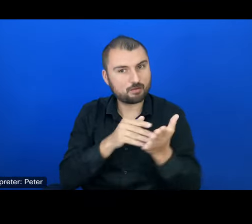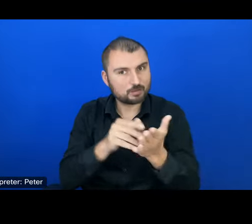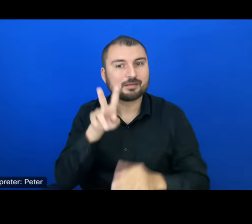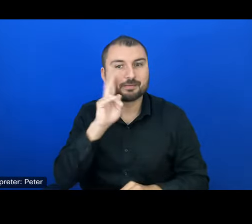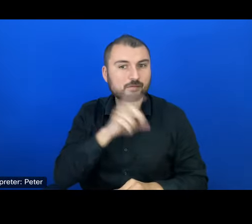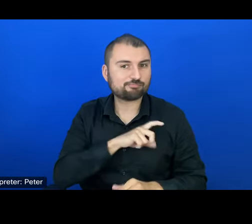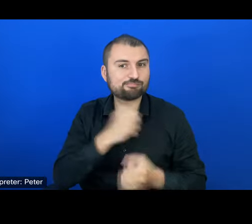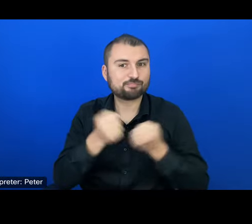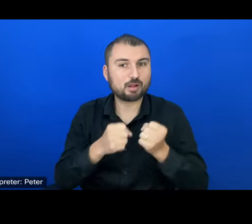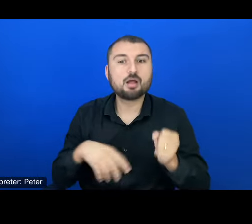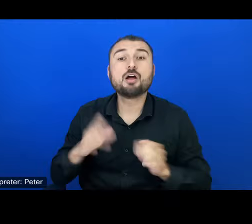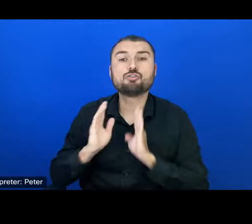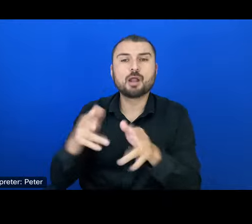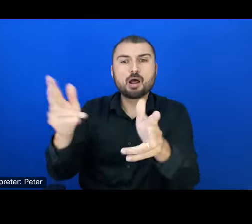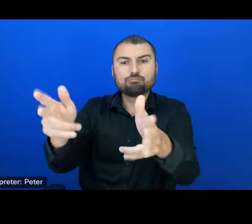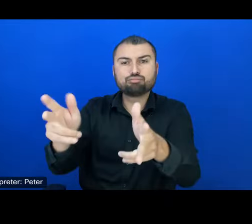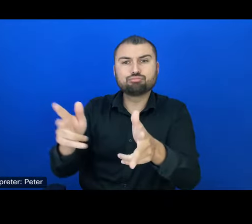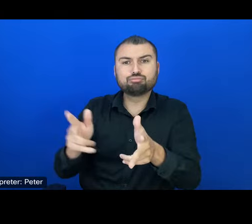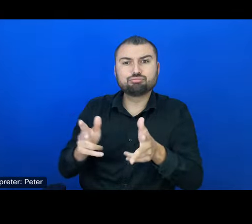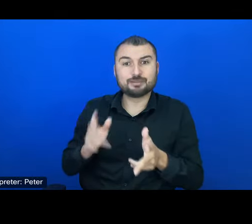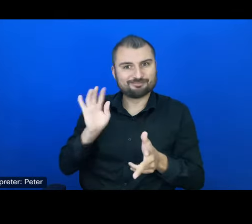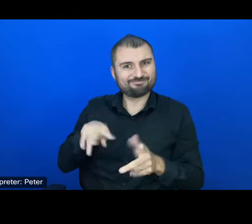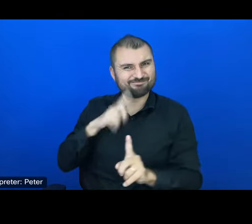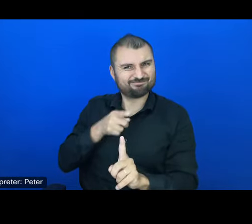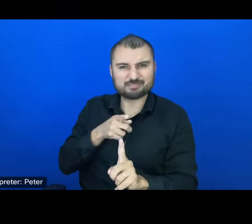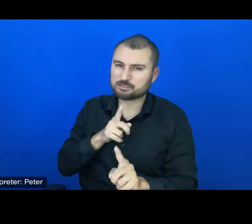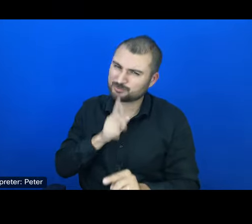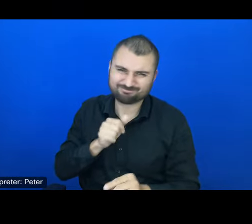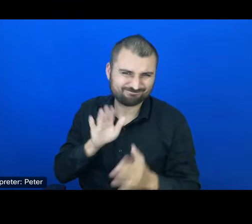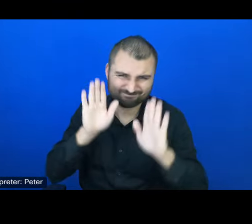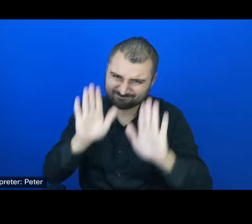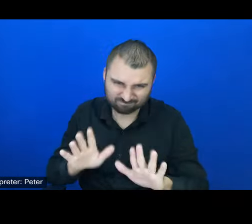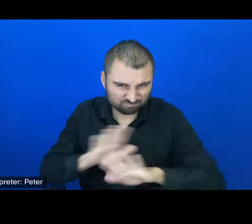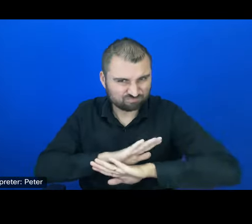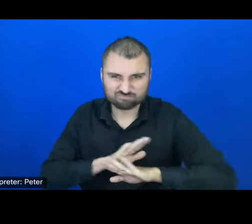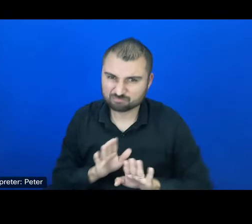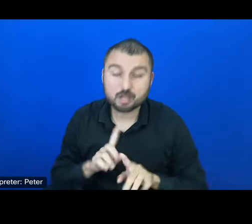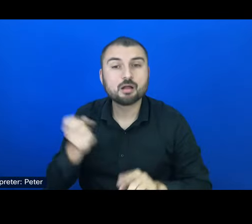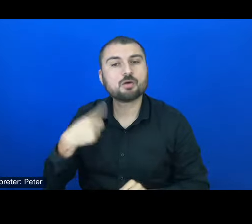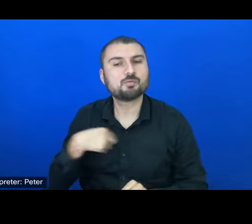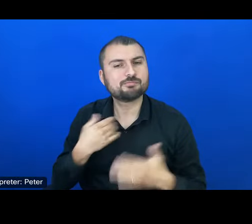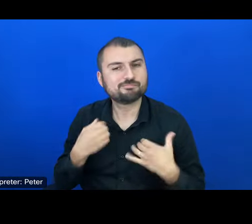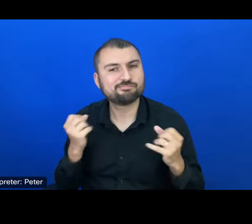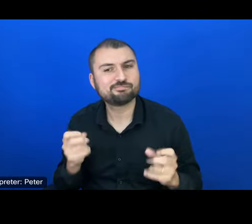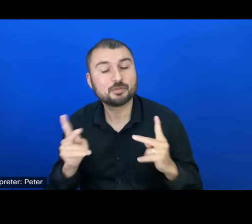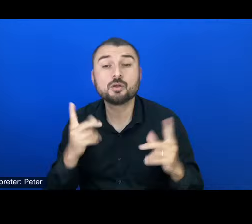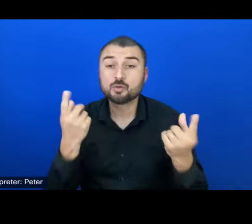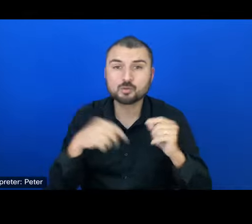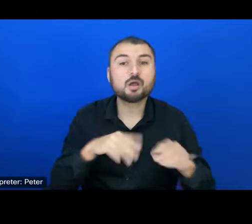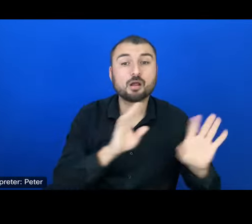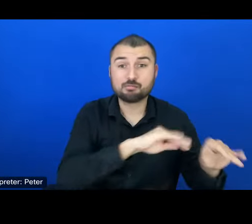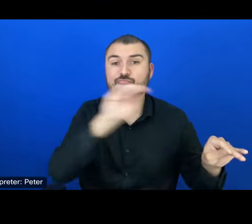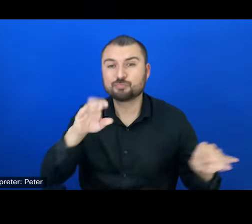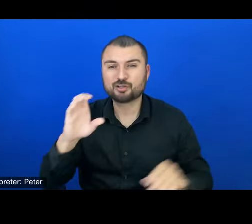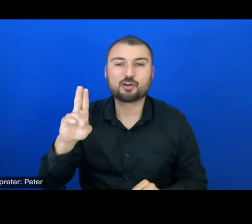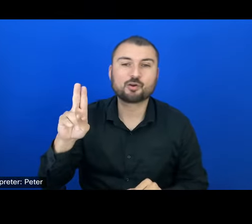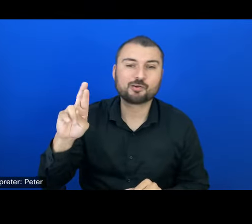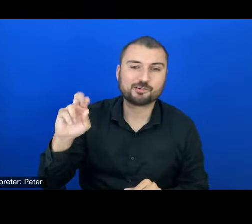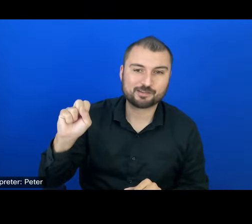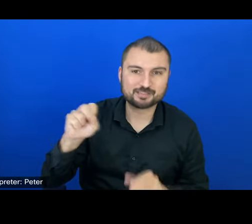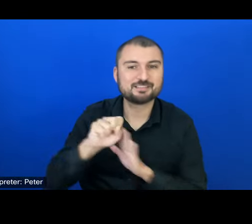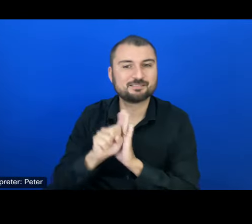have to line up street side parking there, which is not great. We will have the opportunity to move to the Curtis State Office Building,